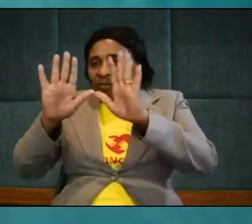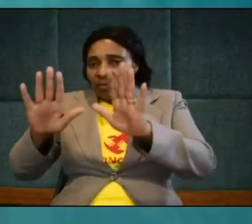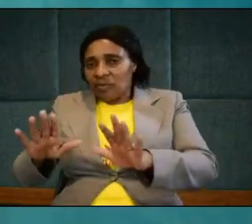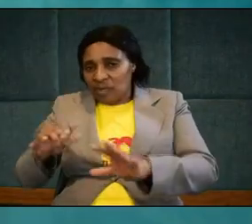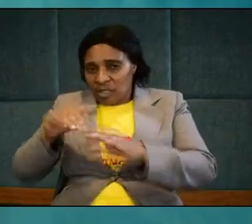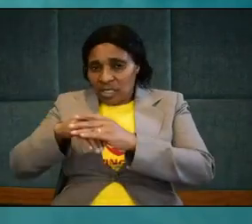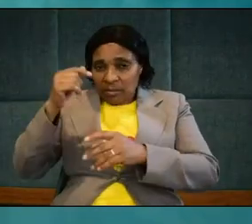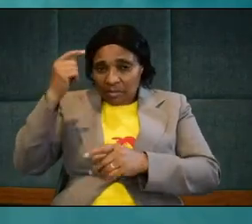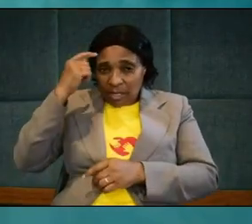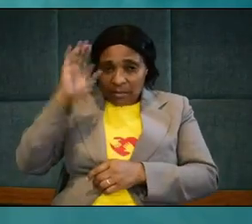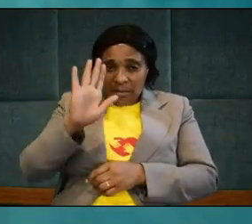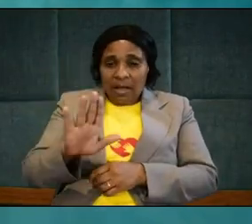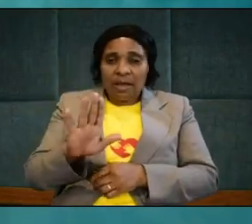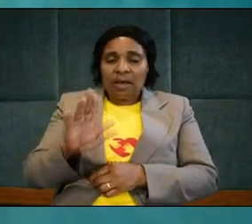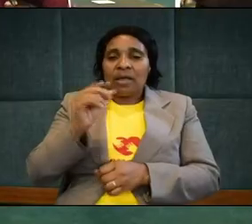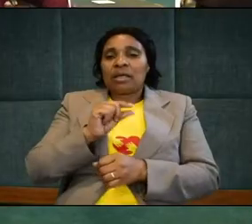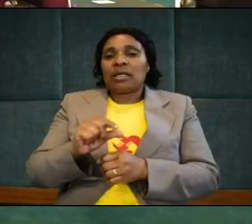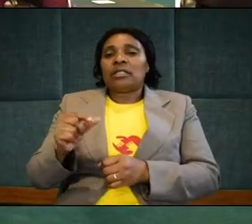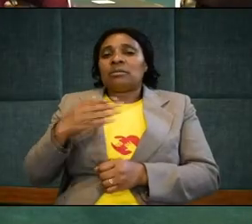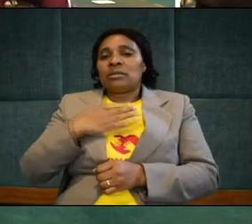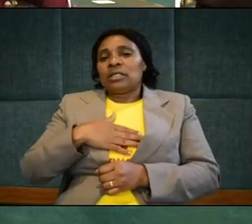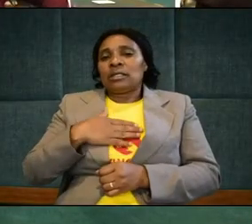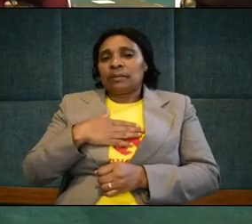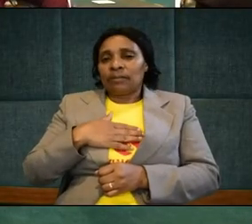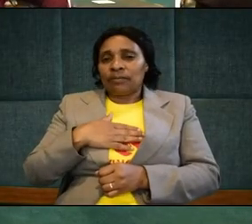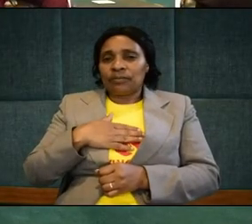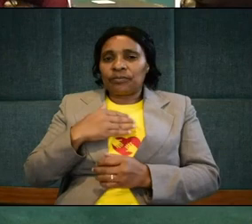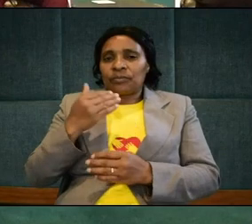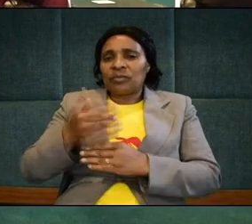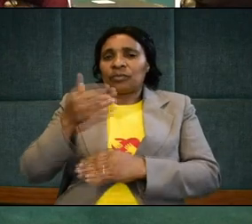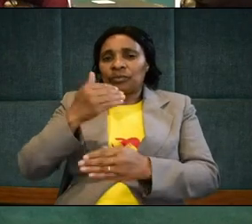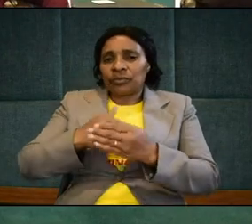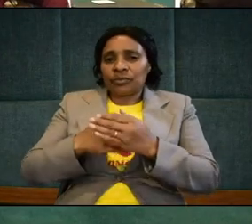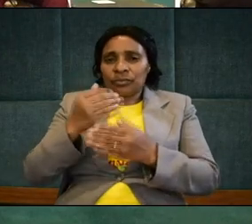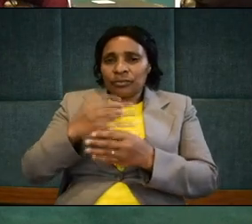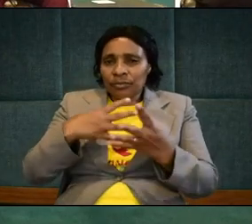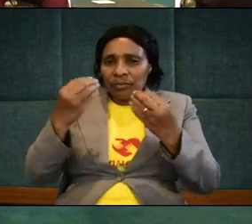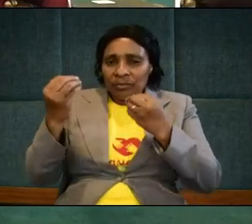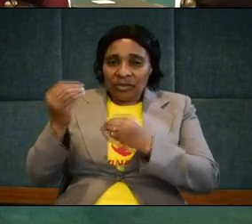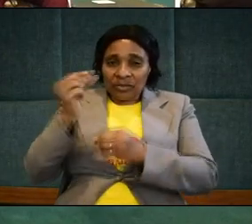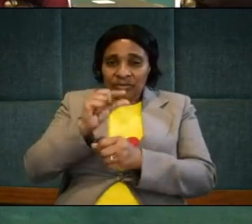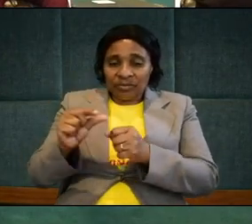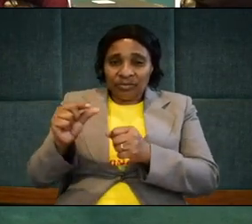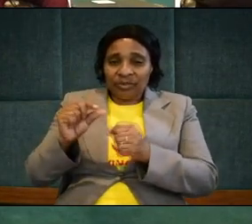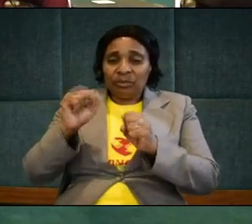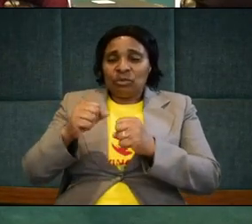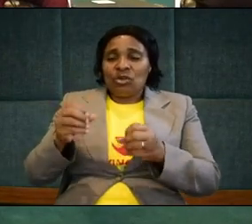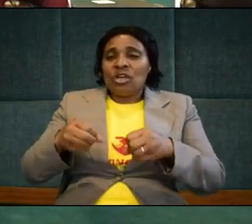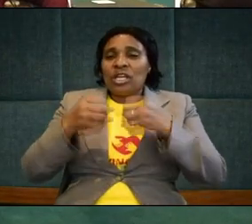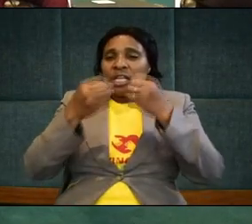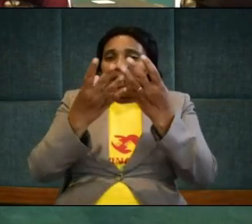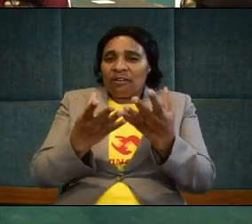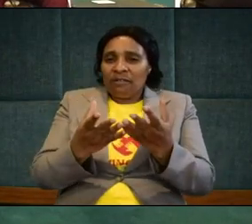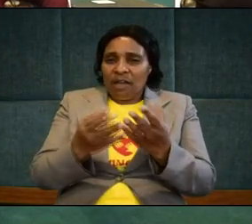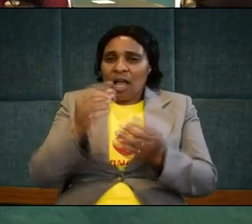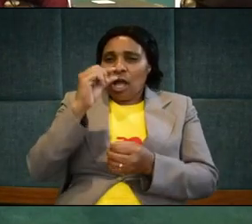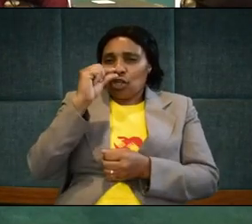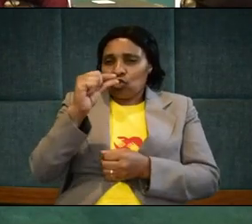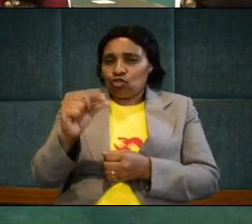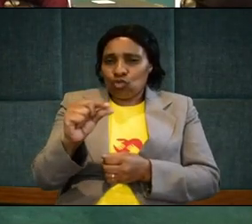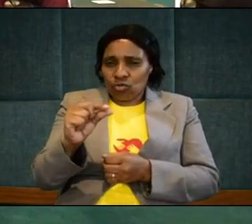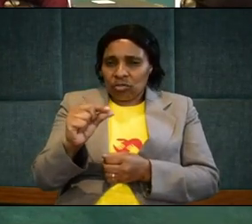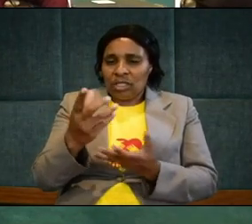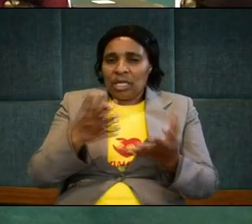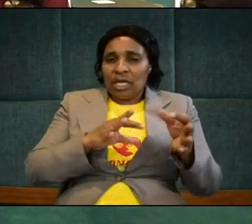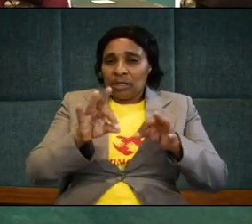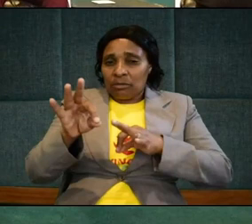Grace to take us through that. Maybe before we go to Grace, I'd like to give a short illustration that will